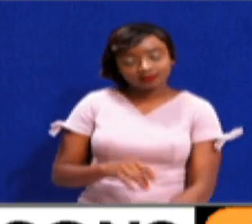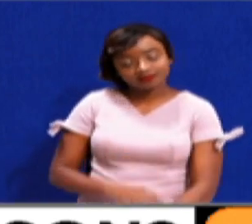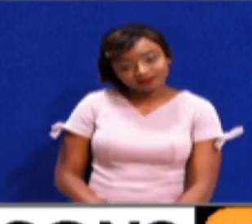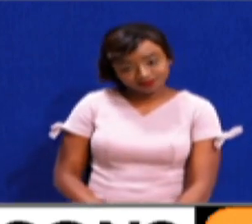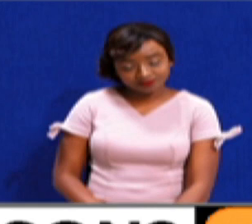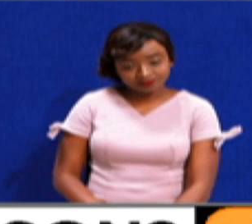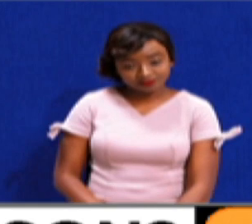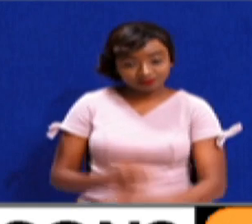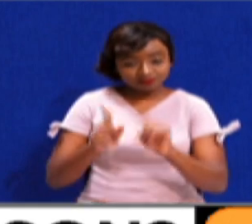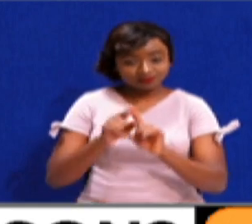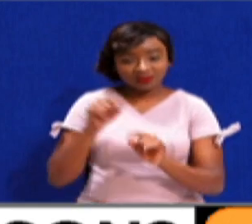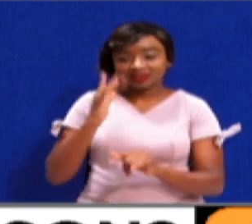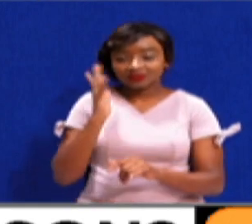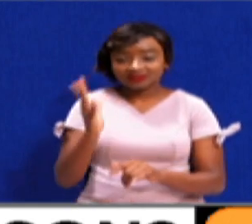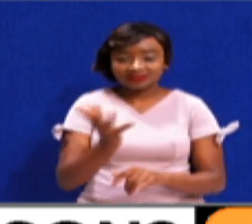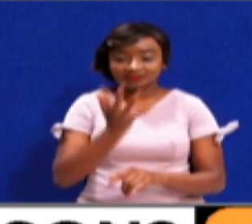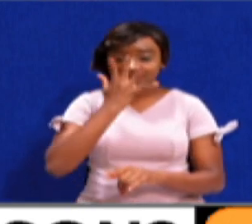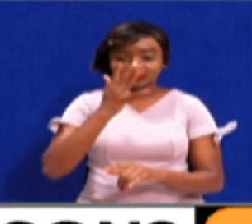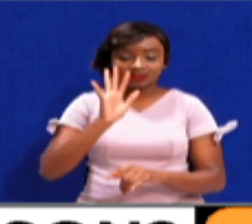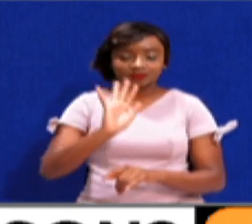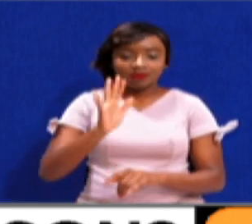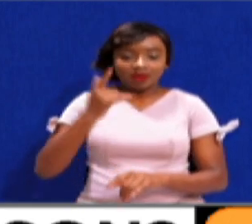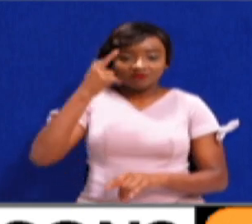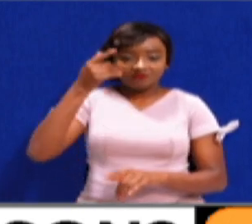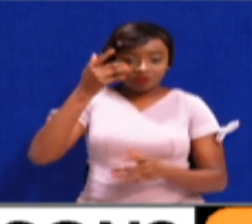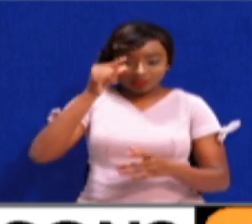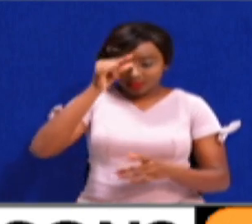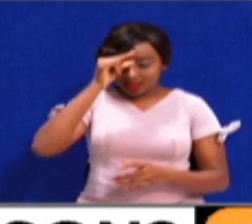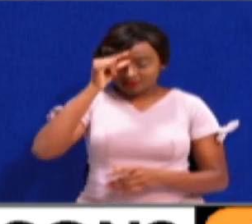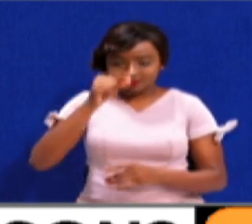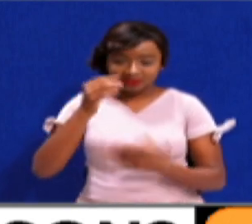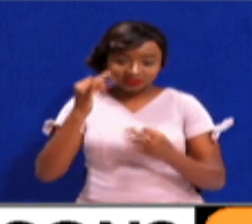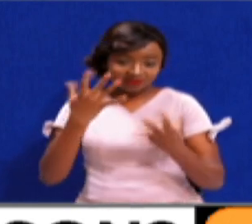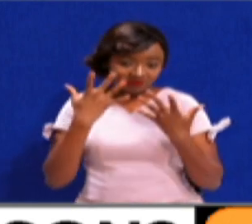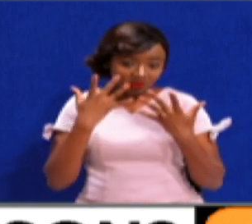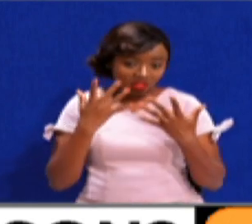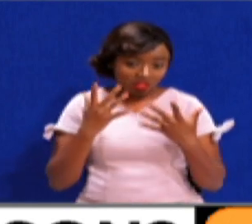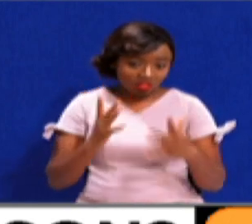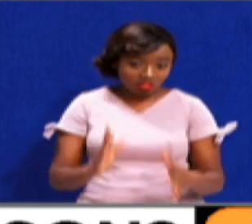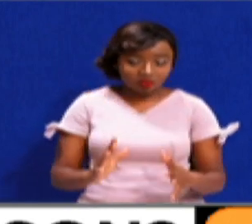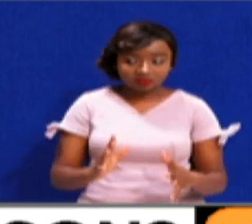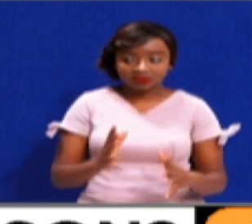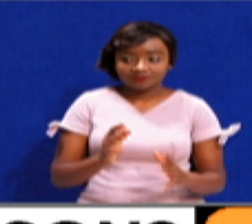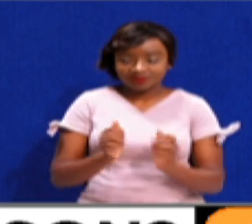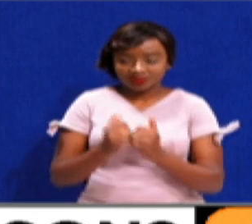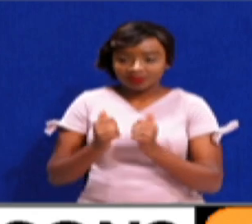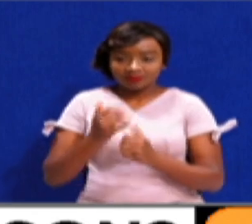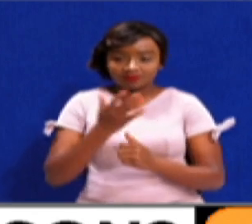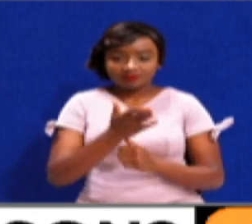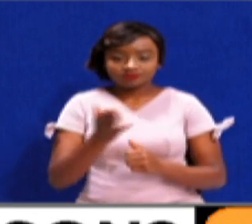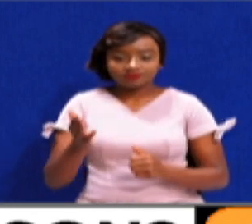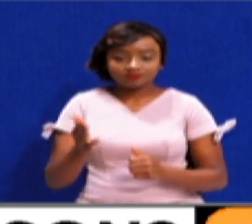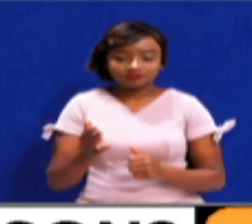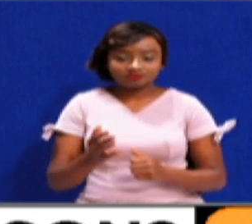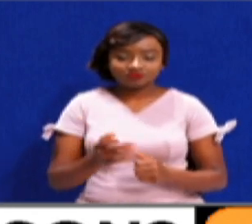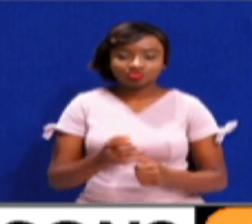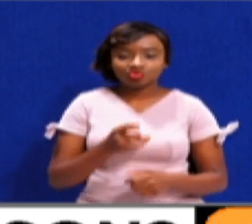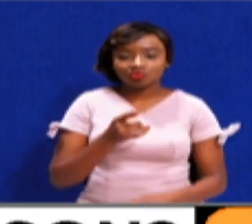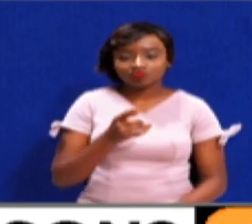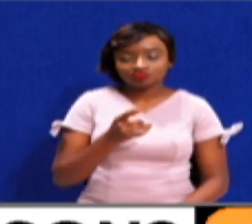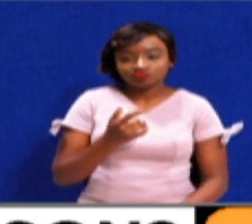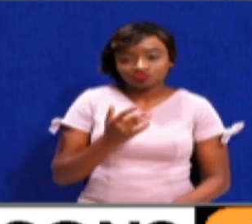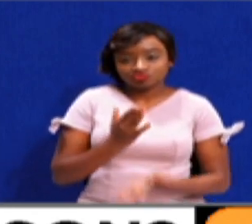it seemingly being an embarrassing loss for the government side, or the handshake, if you like, on the floor of the House, in something that says